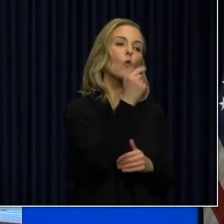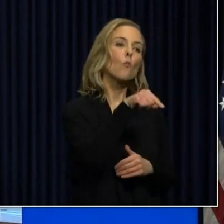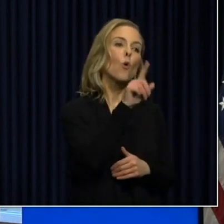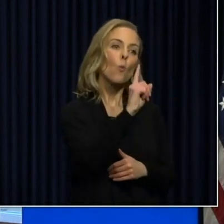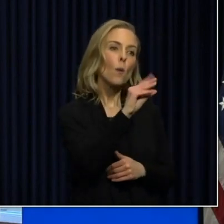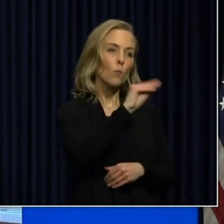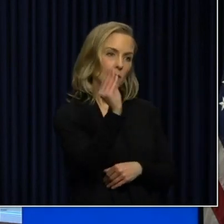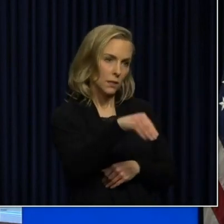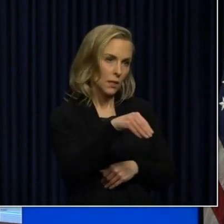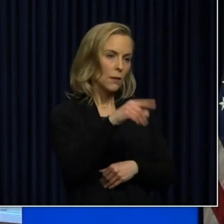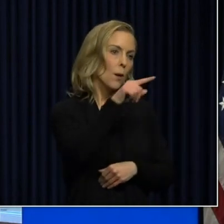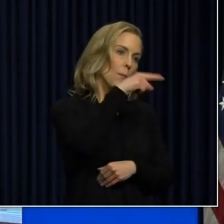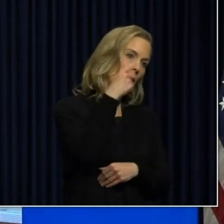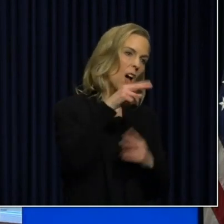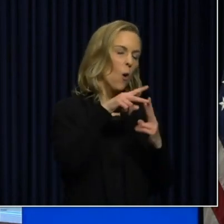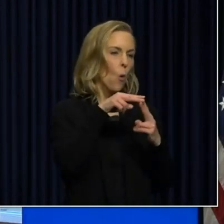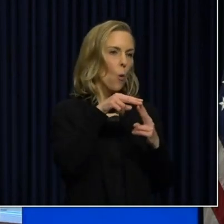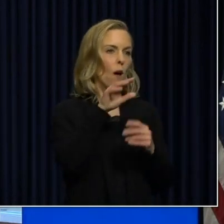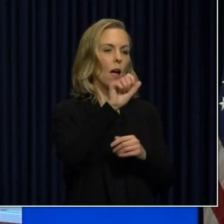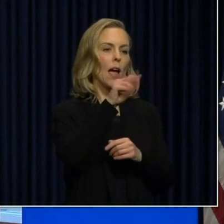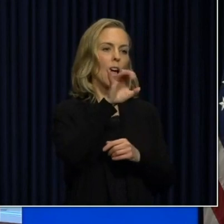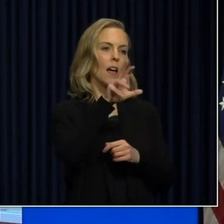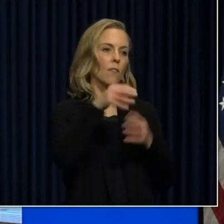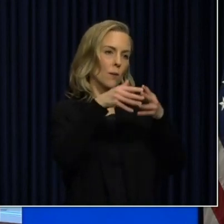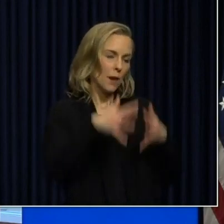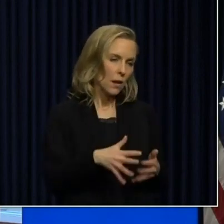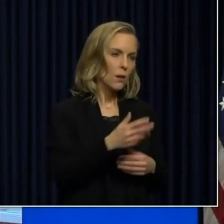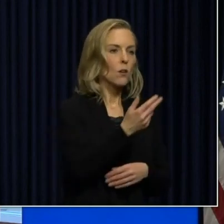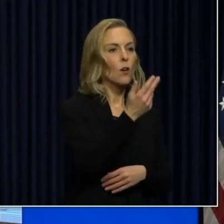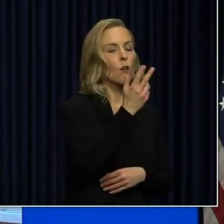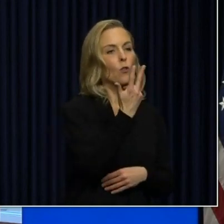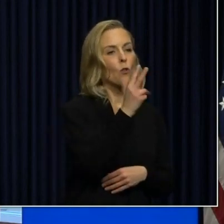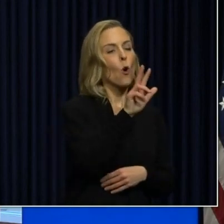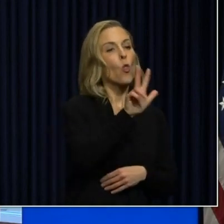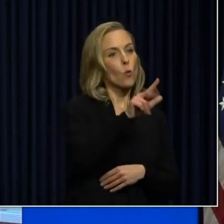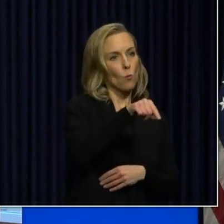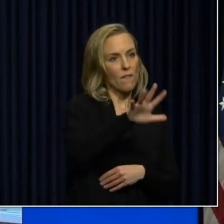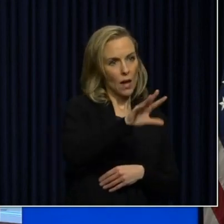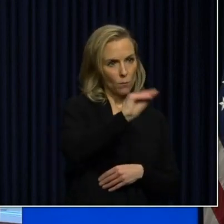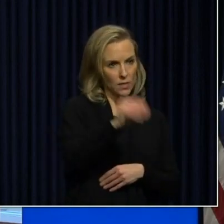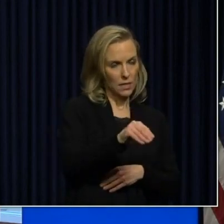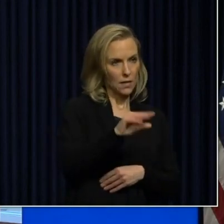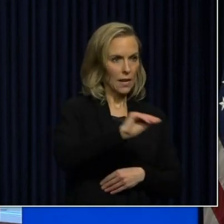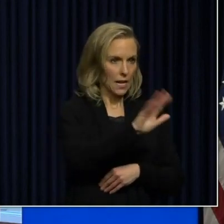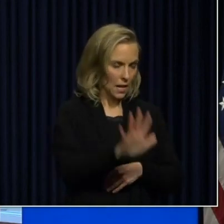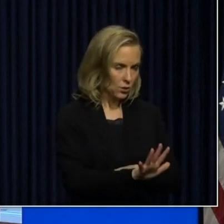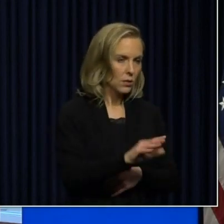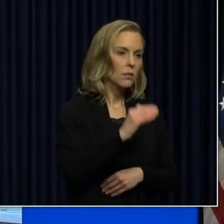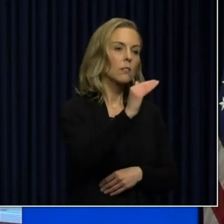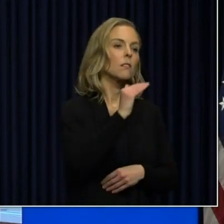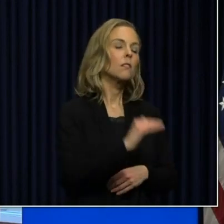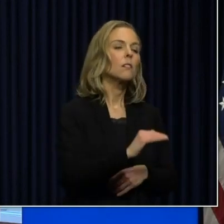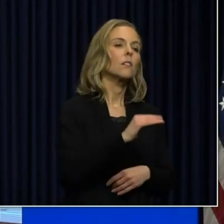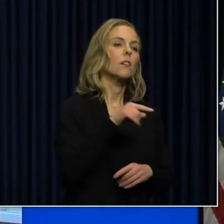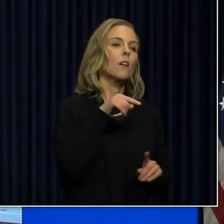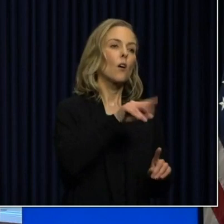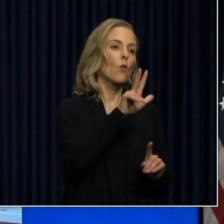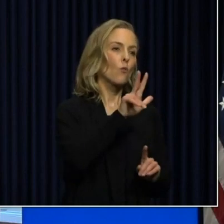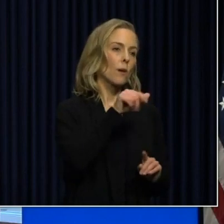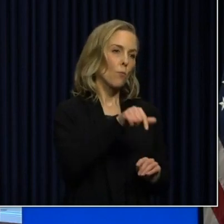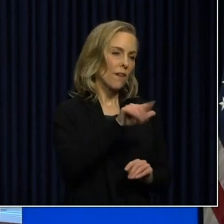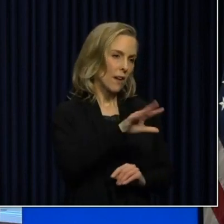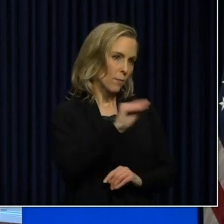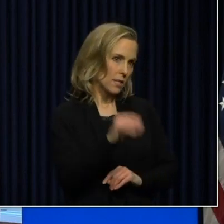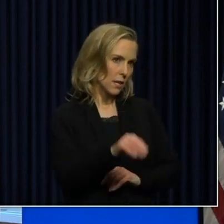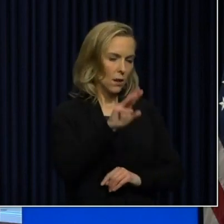13.13% are black or African American, 3.75% are Asian, and 5.36% are multiracial.